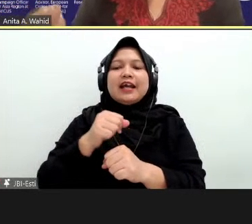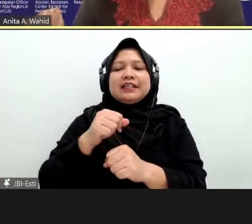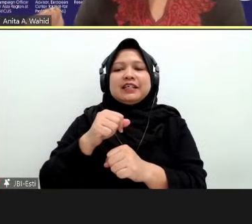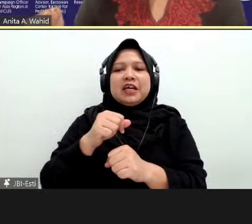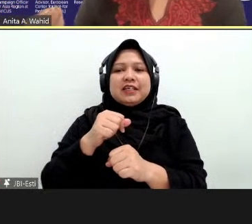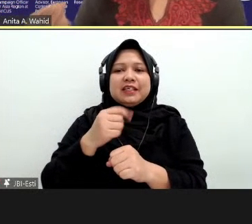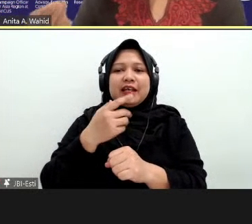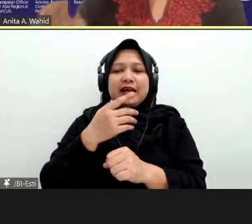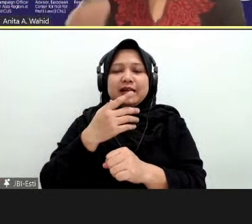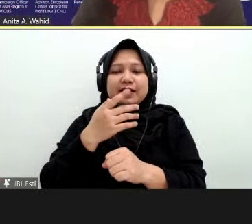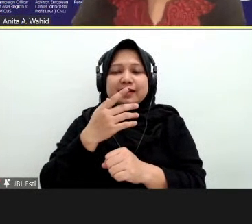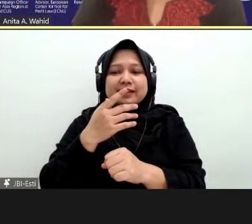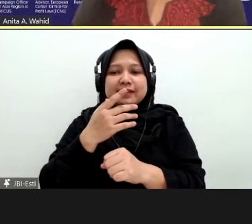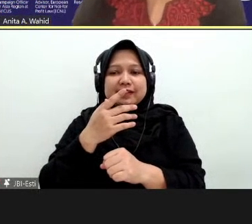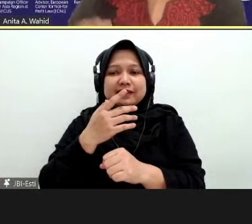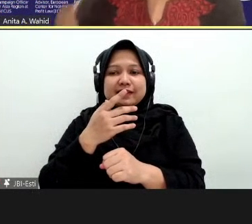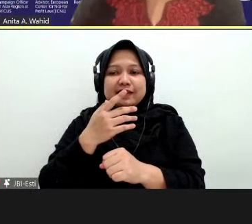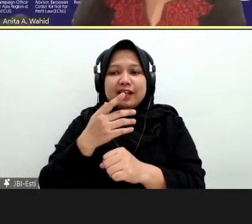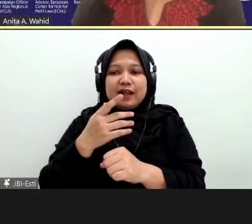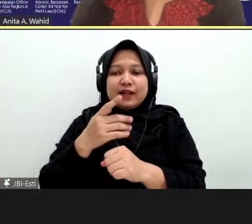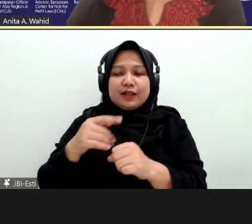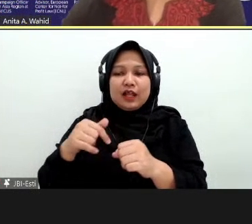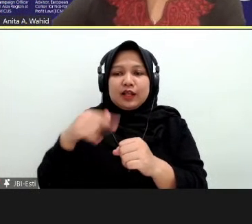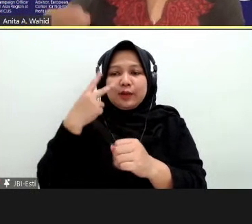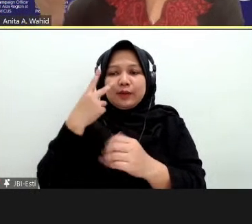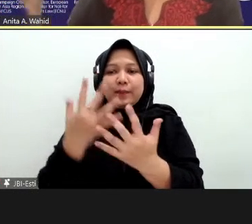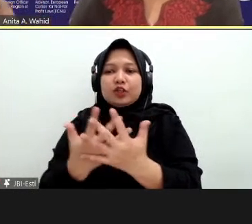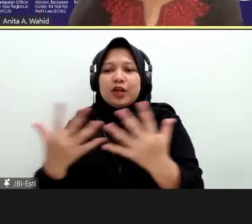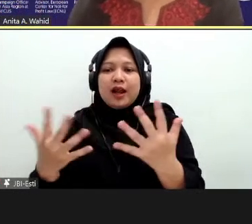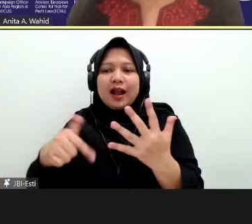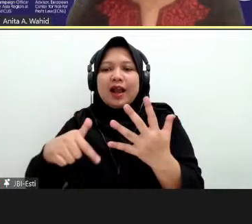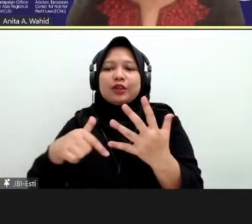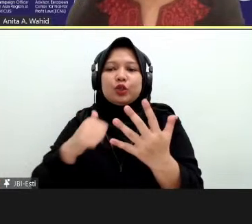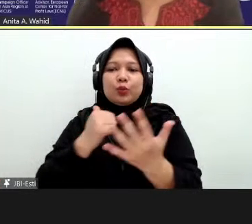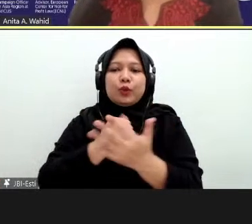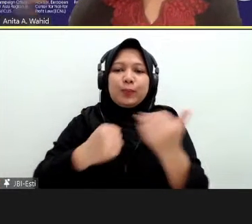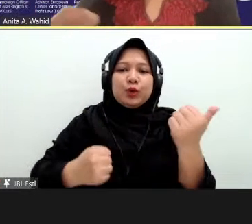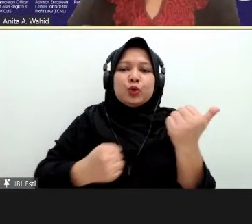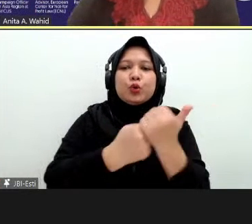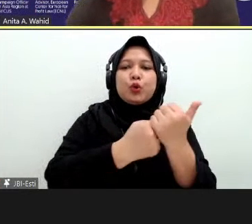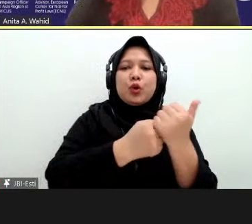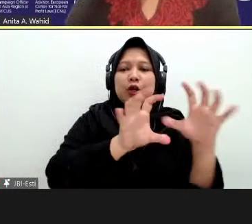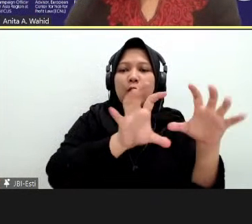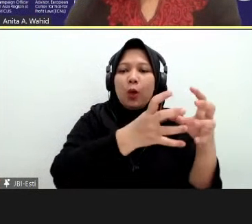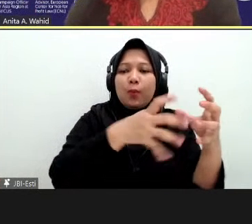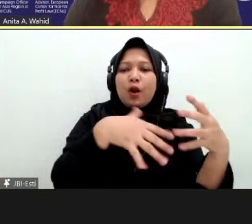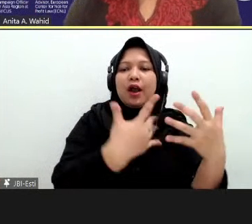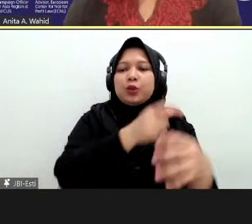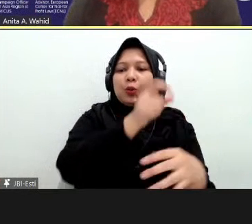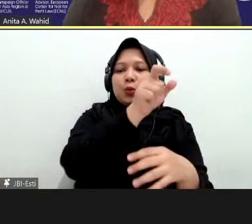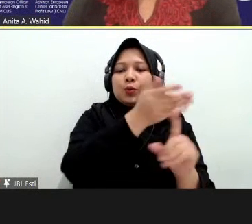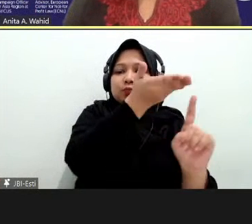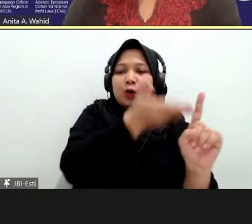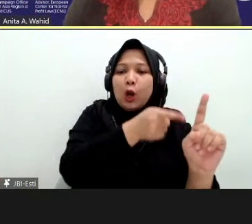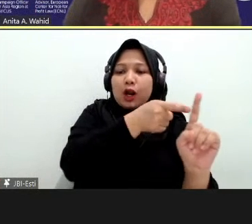there's a support massively from grassroots to certain groups or certain